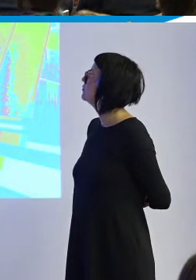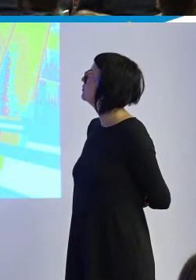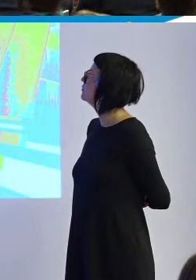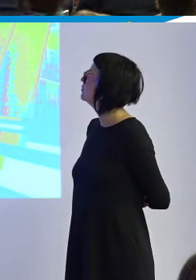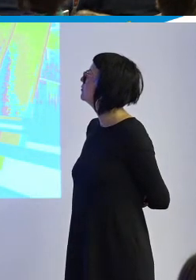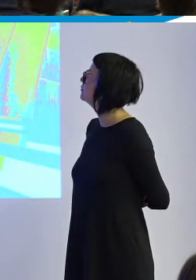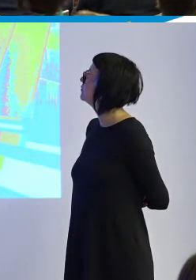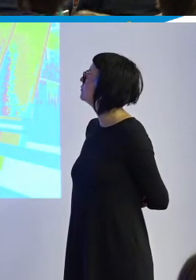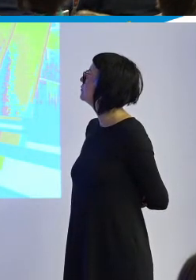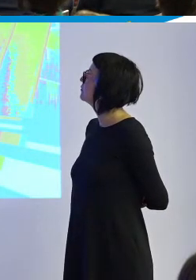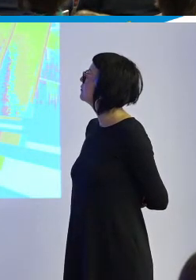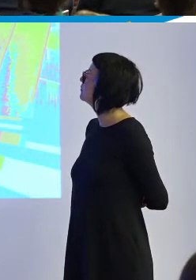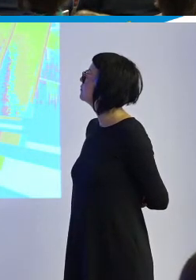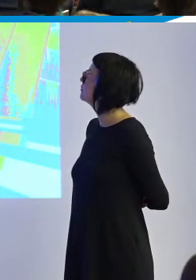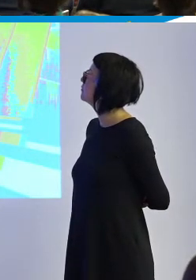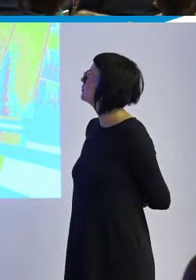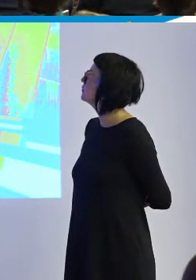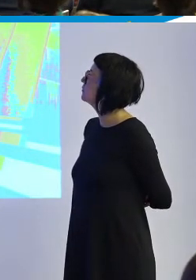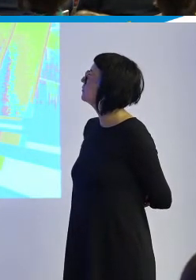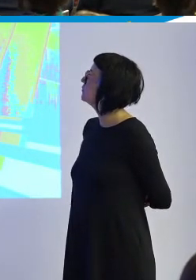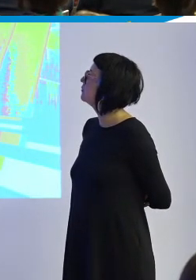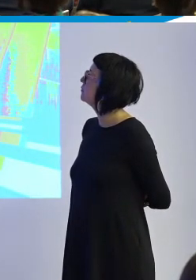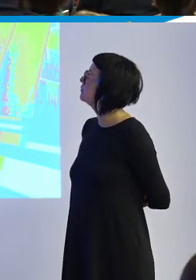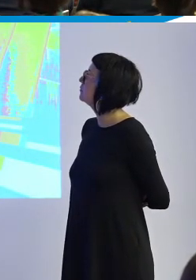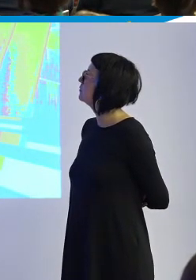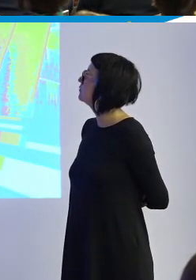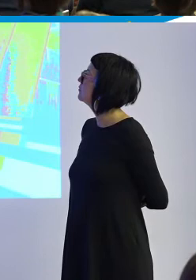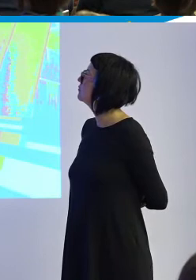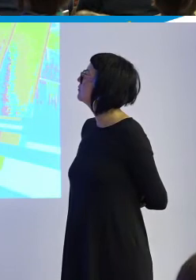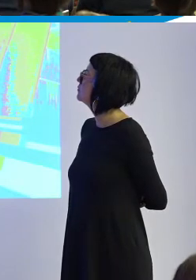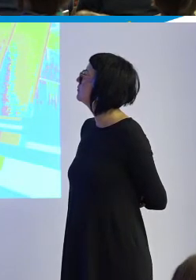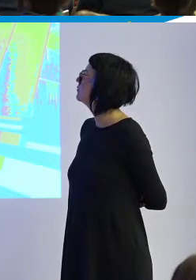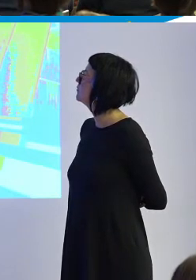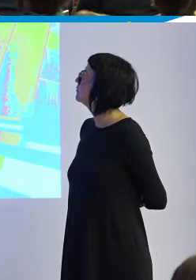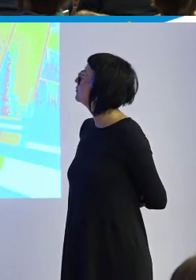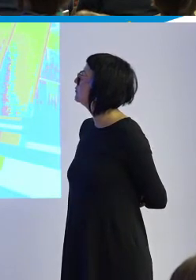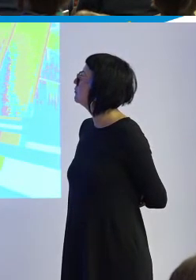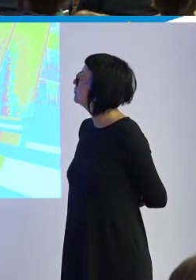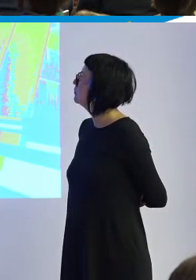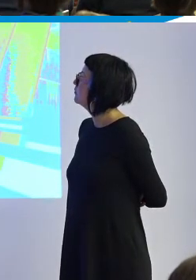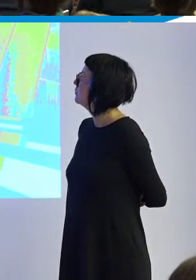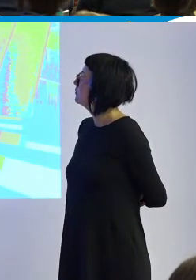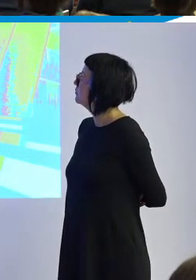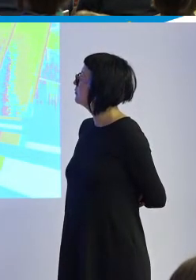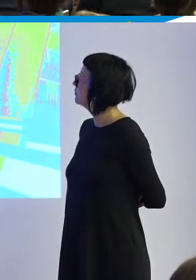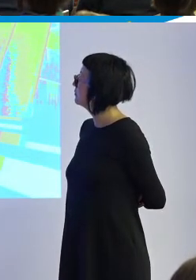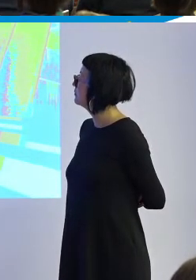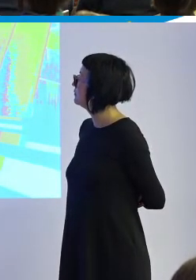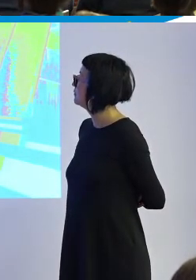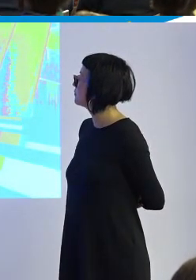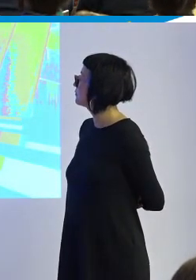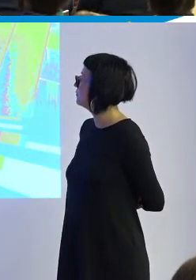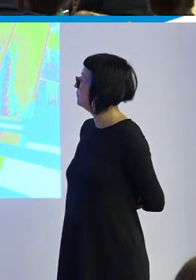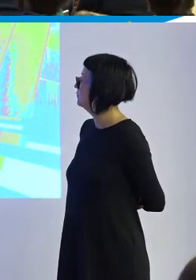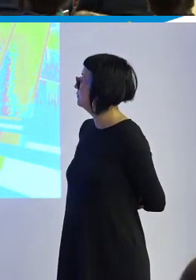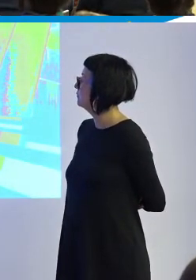with the Roshone the bed splits in half eliminating unnecessary movement when moving the resident from the bed to the wheelchair maintaining